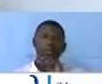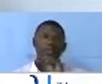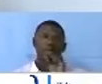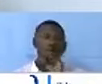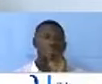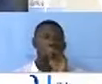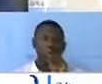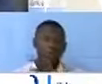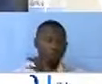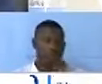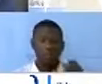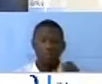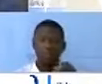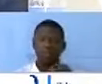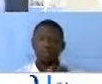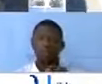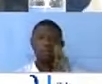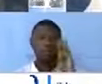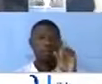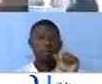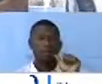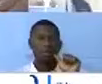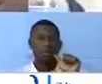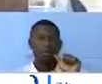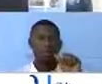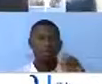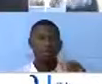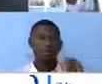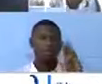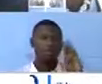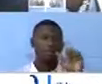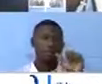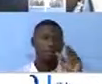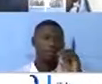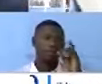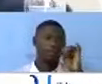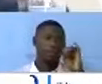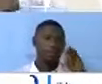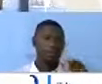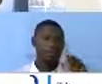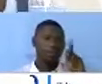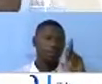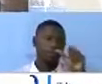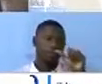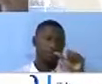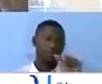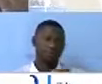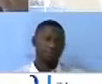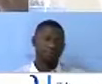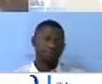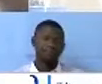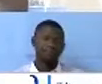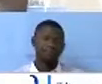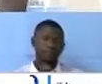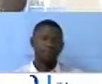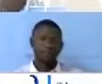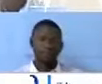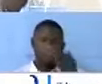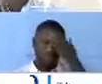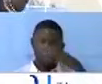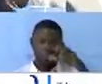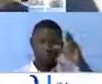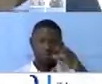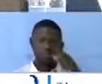That's news to me. Well, the commission would assess your answers and they would make a decision on